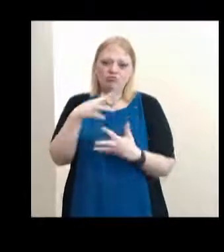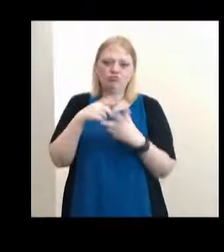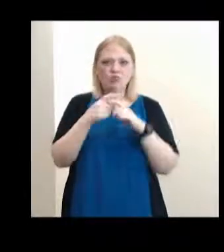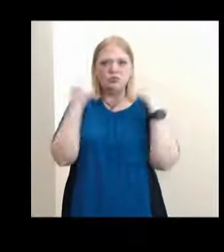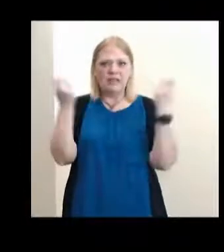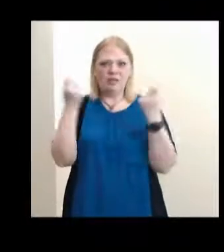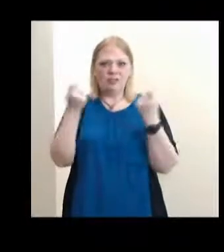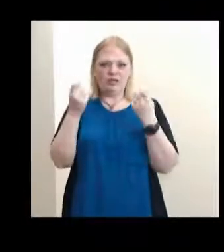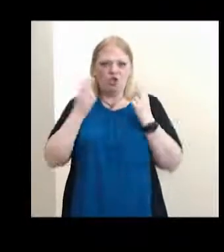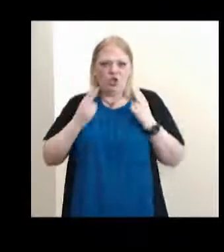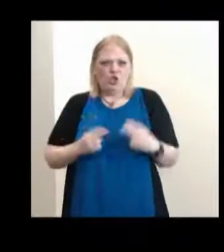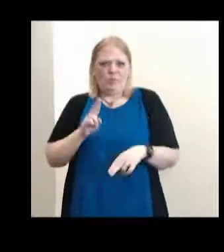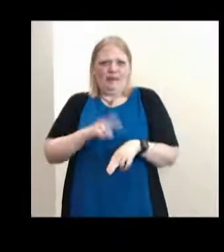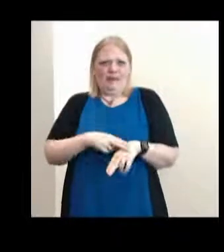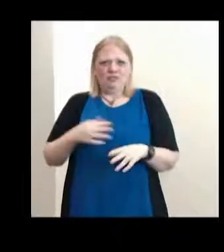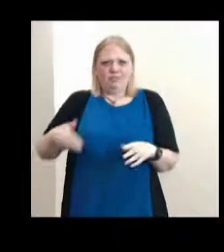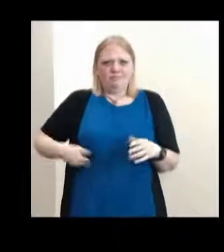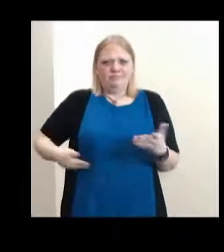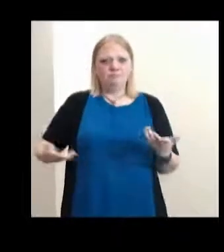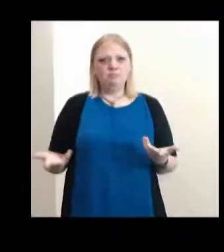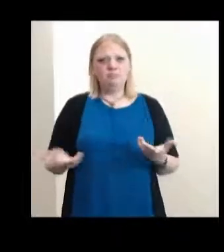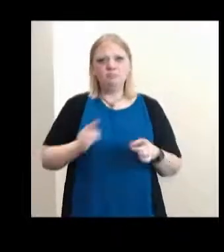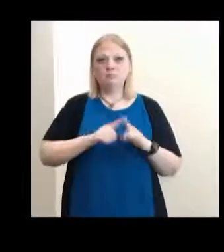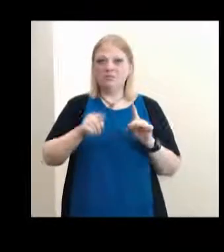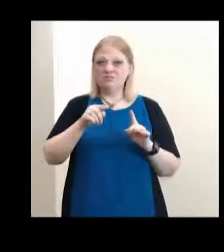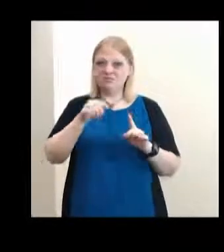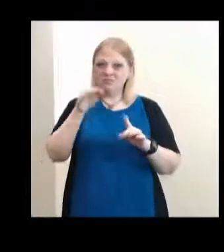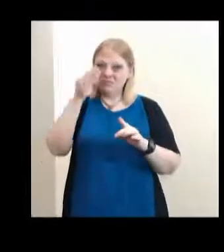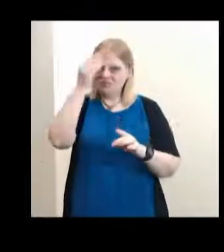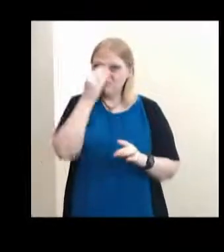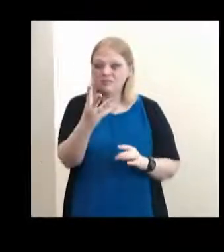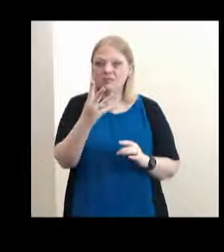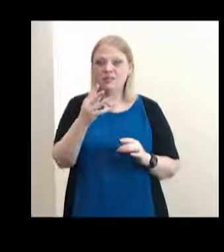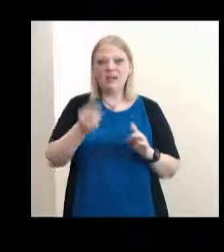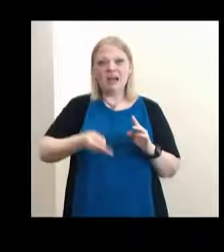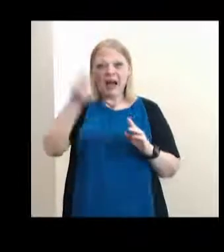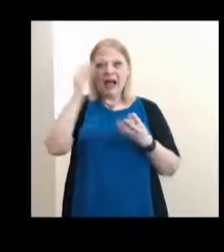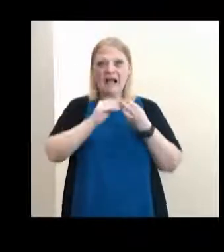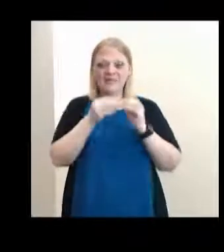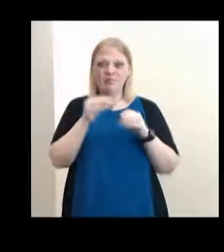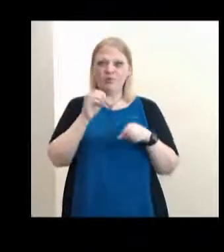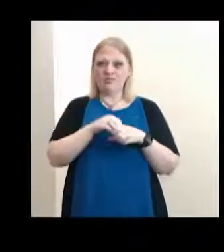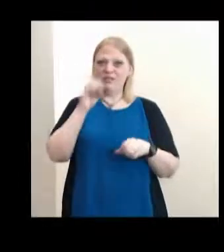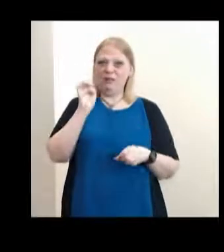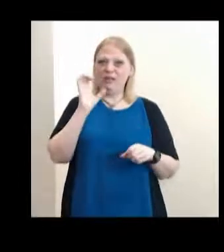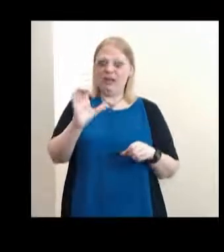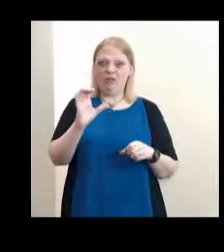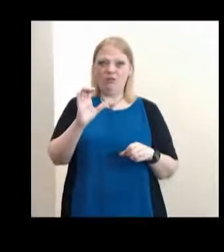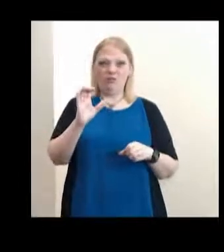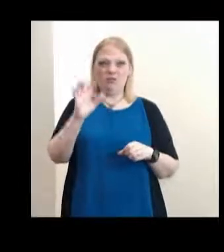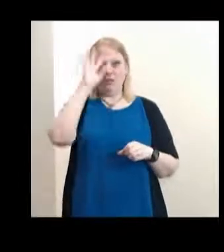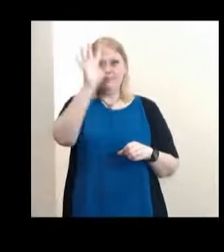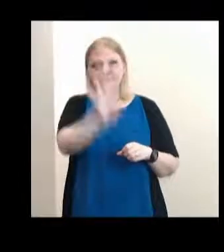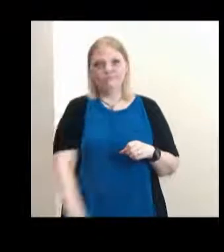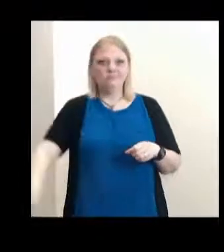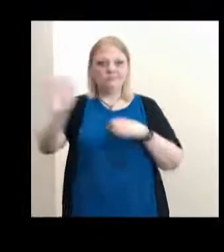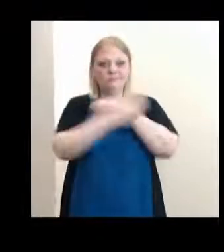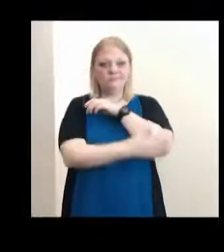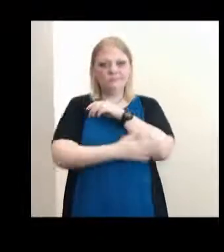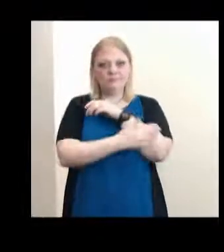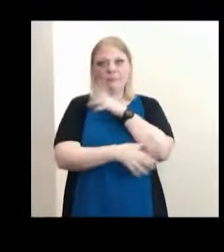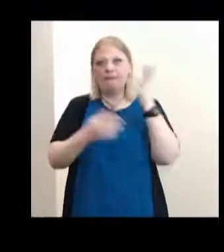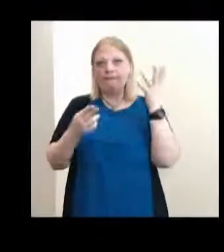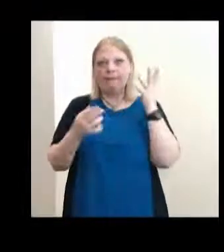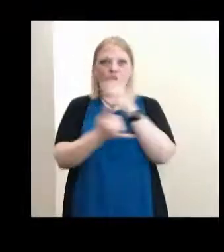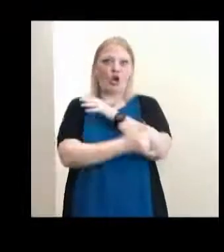It's human nature. But I just want to alert people, we are seeing high numbers in Erie County, and throughout the country we are seeing high